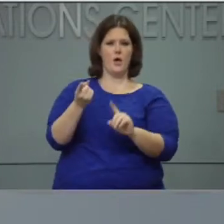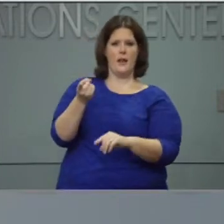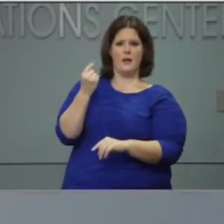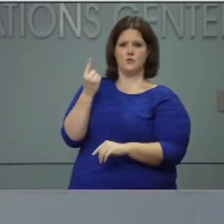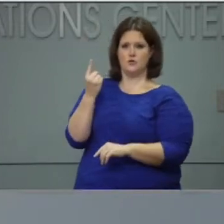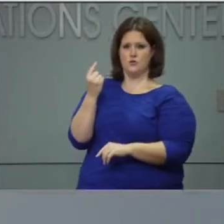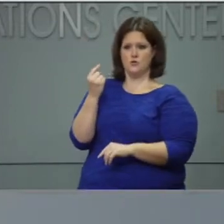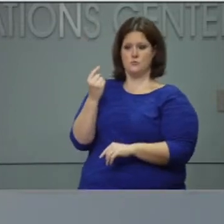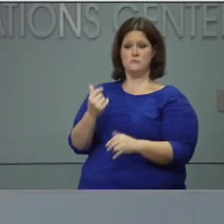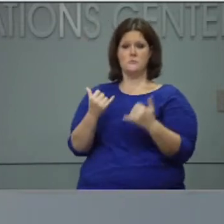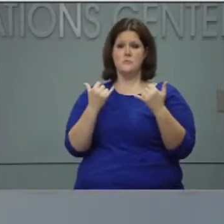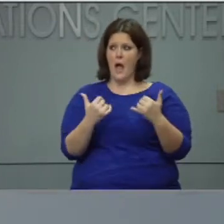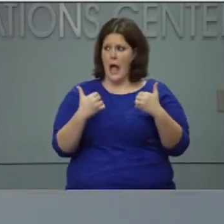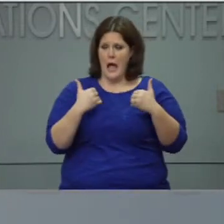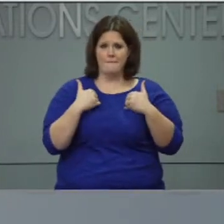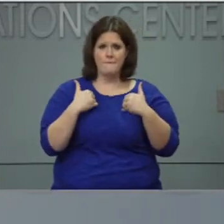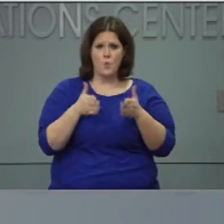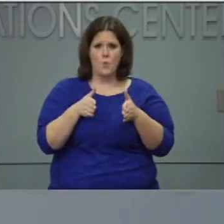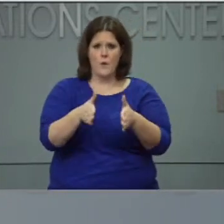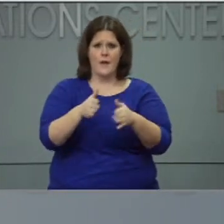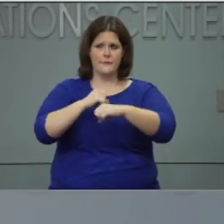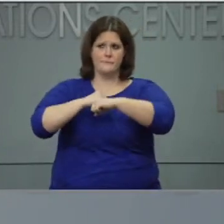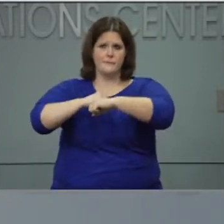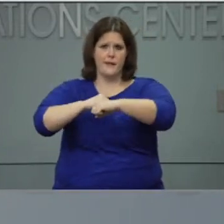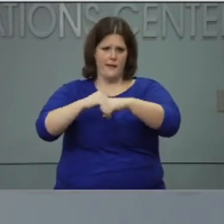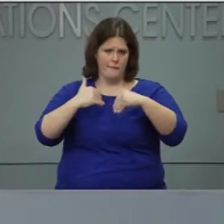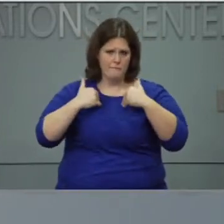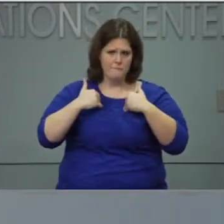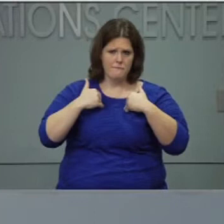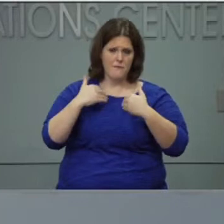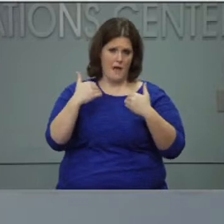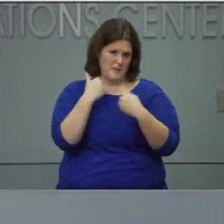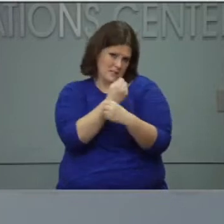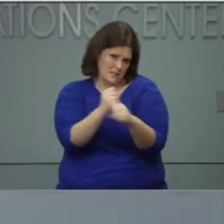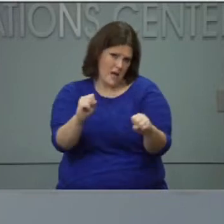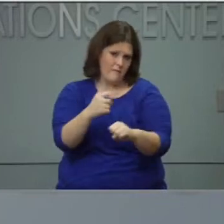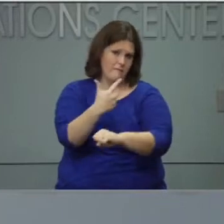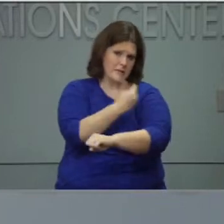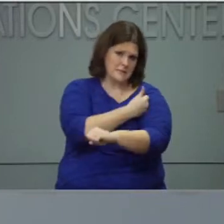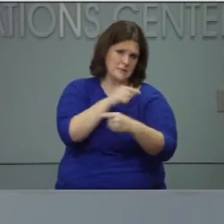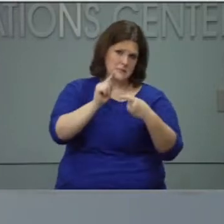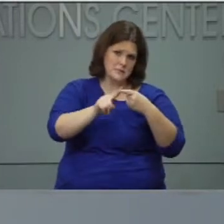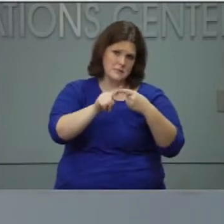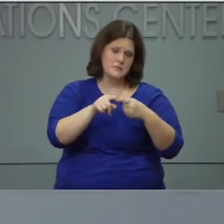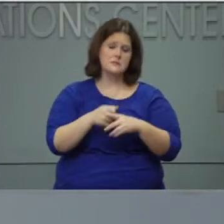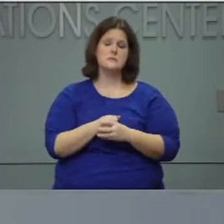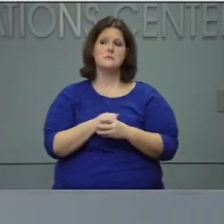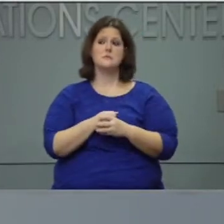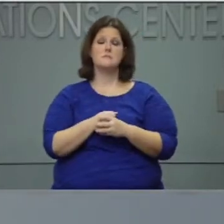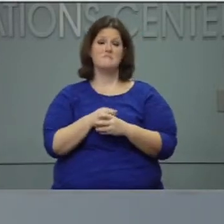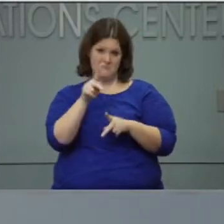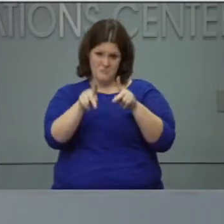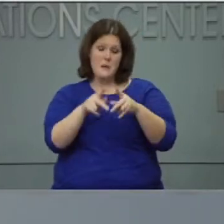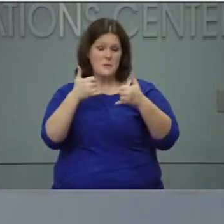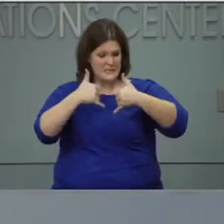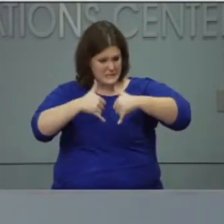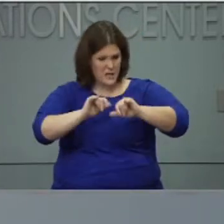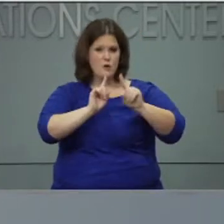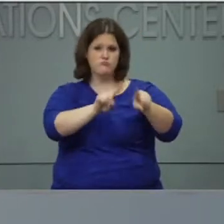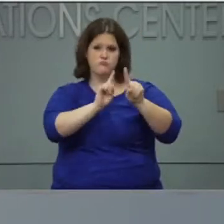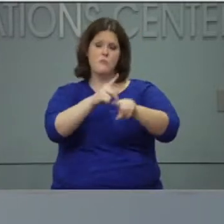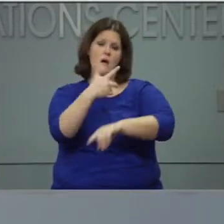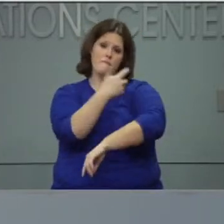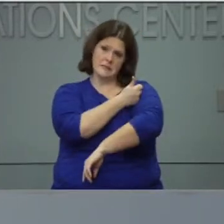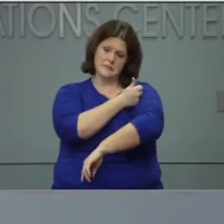have effective, safe vaccines. So many people are continuing to get vaccinated.